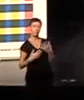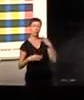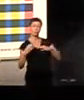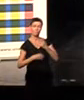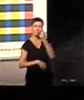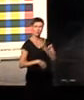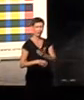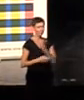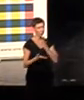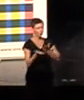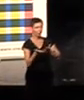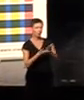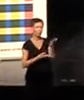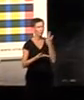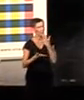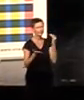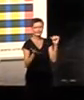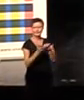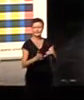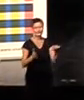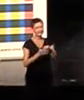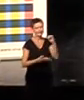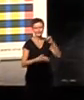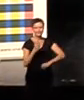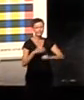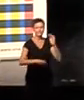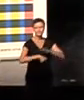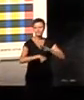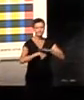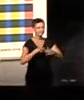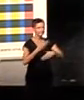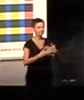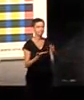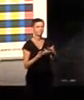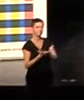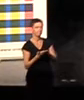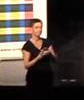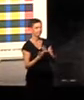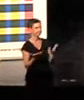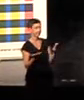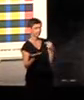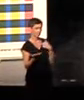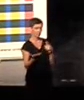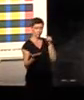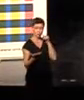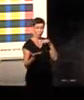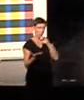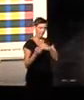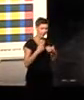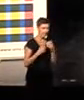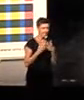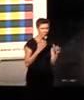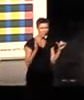verfrissing bad weather meningen to be kwam ruby kom morgen